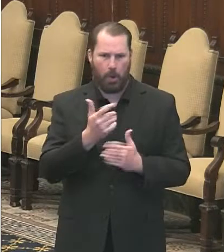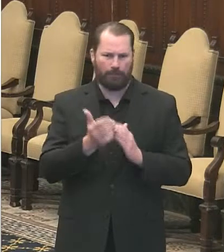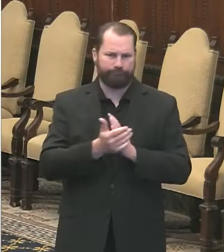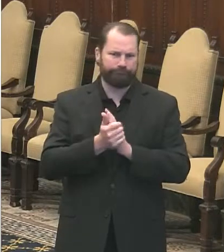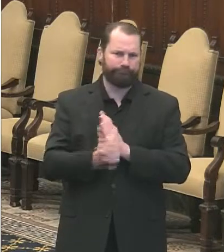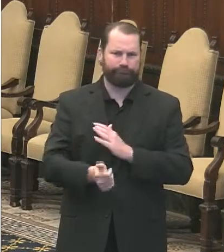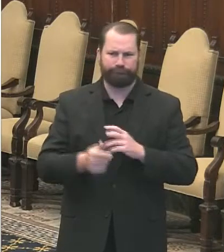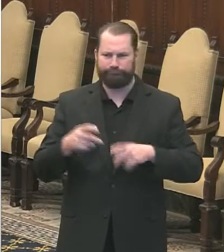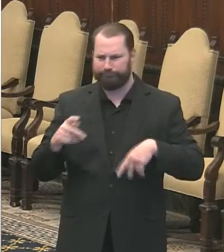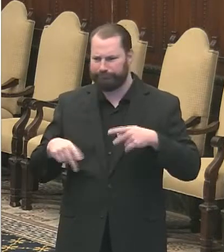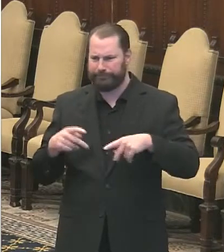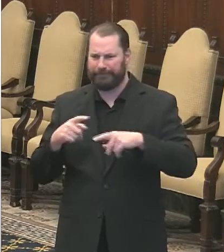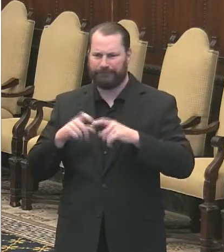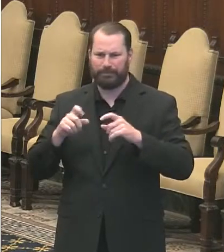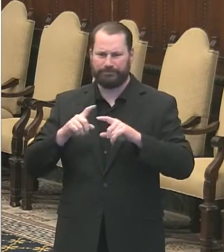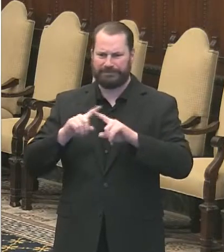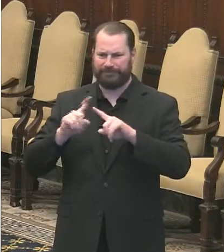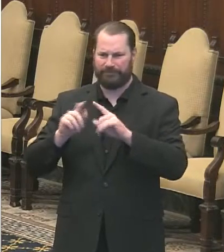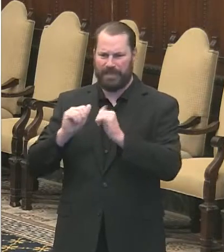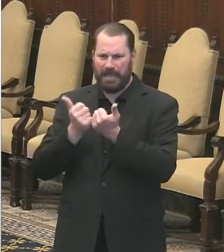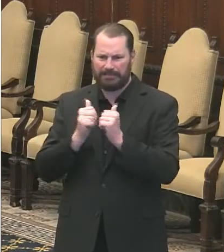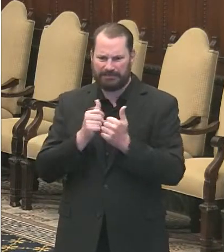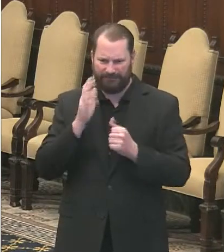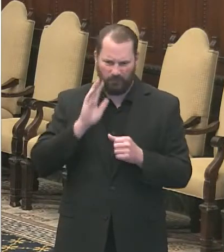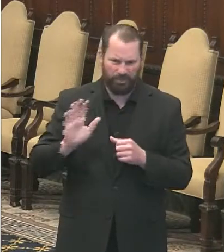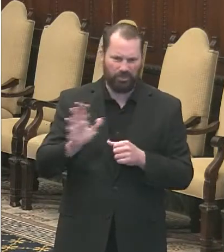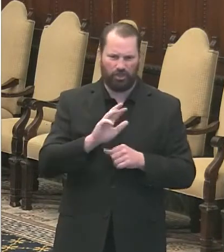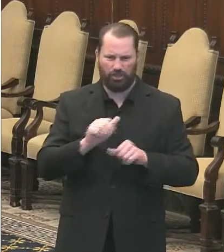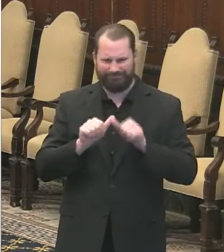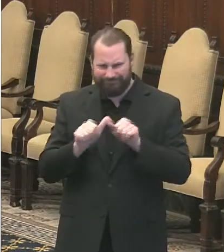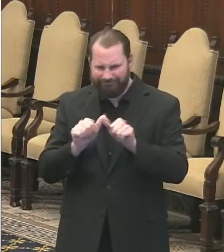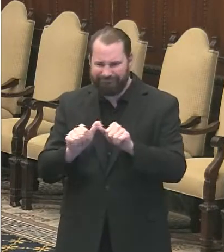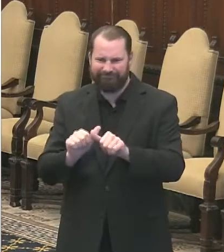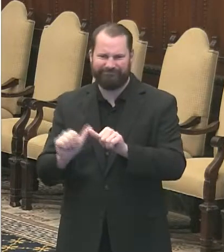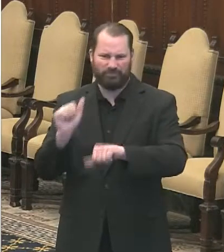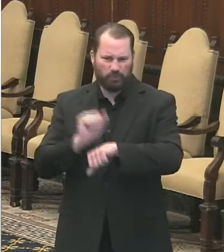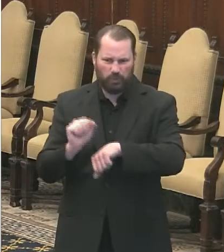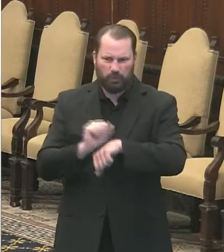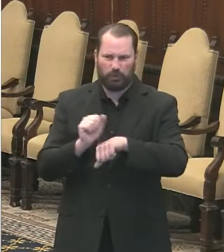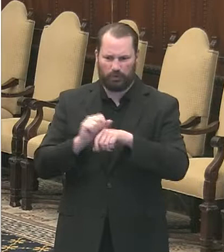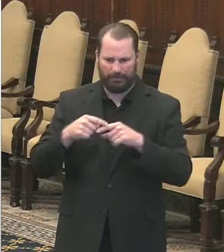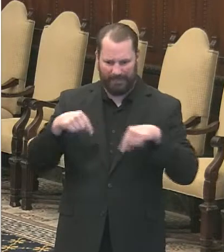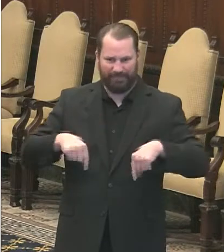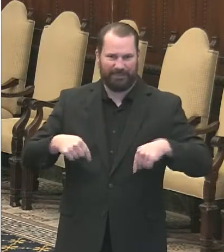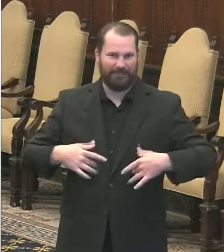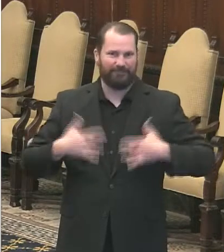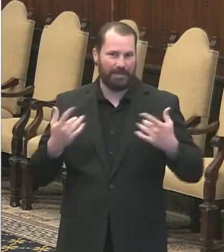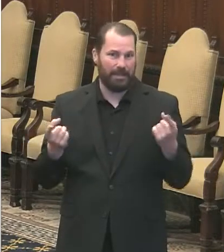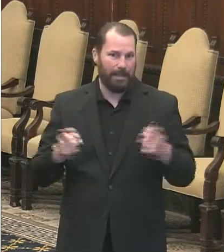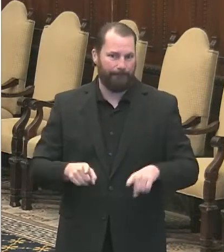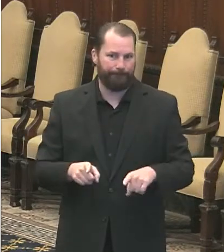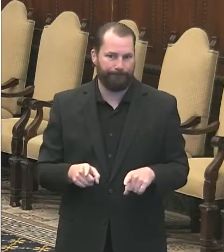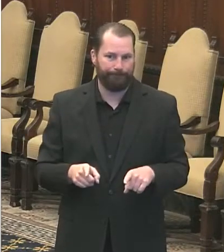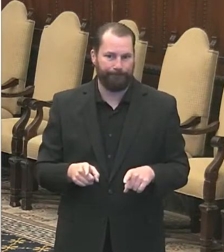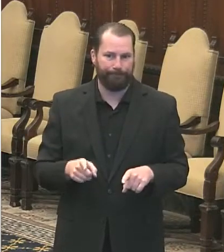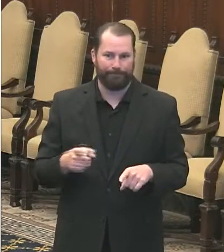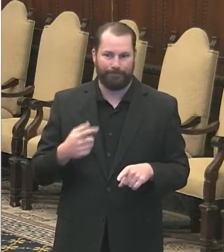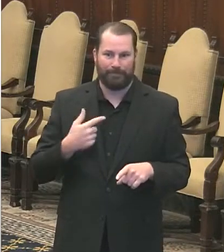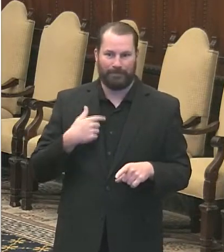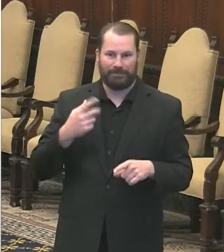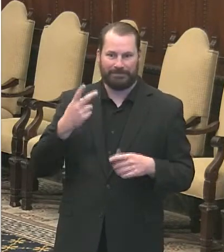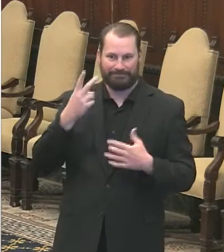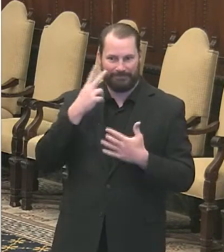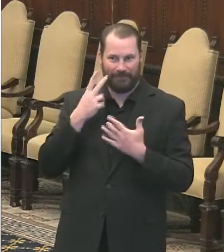for their relentless energy in making sure that this festival continues to move forward. We look forward to having everyone with us from